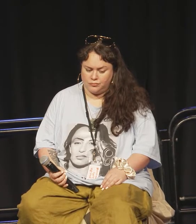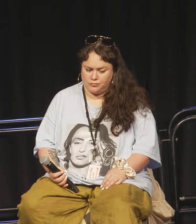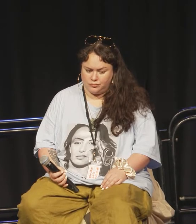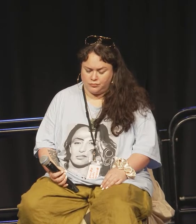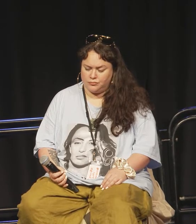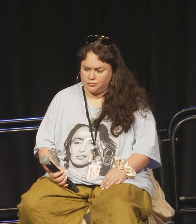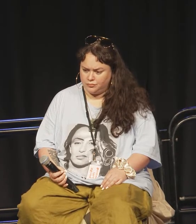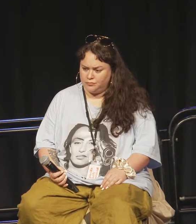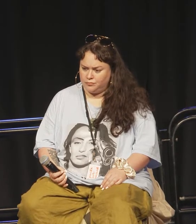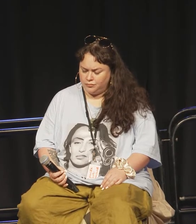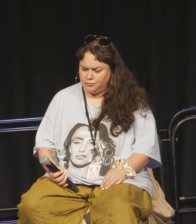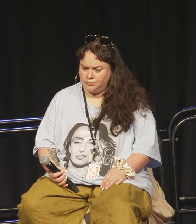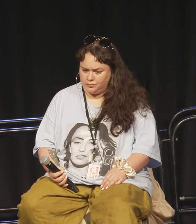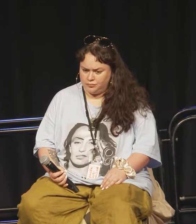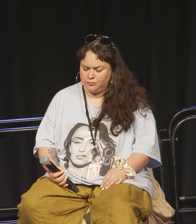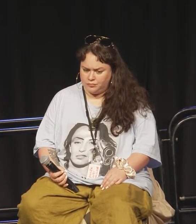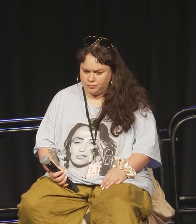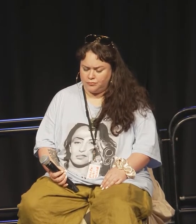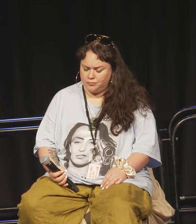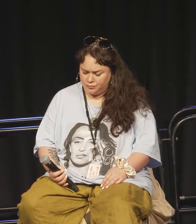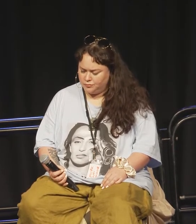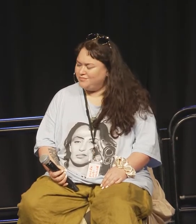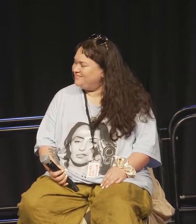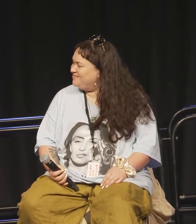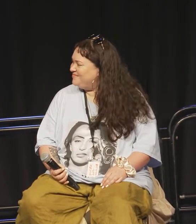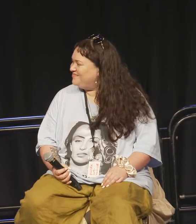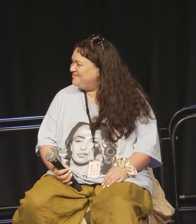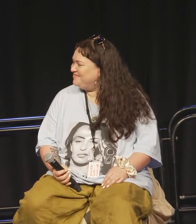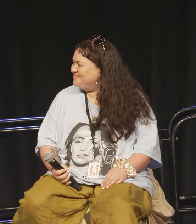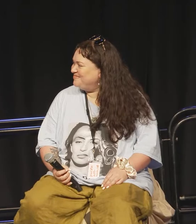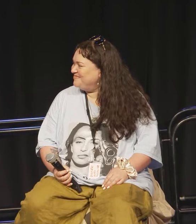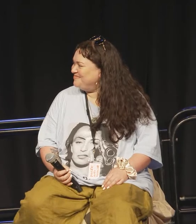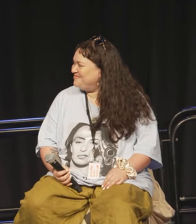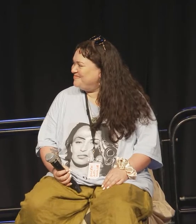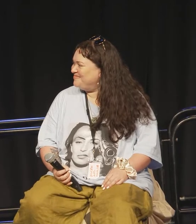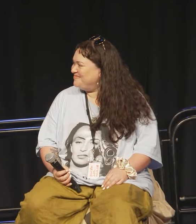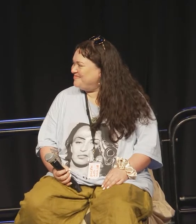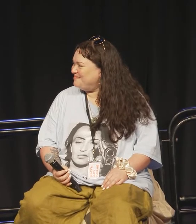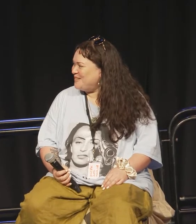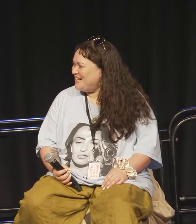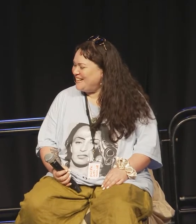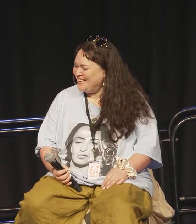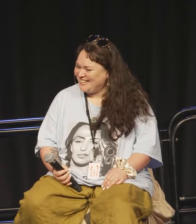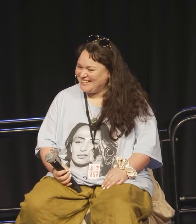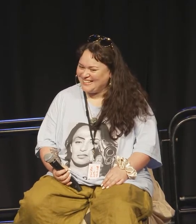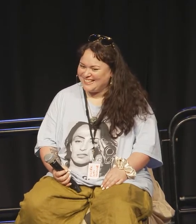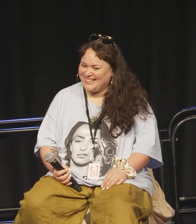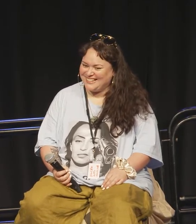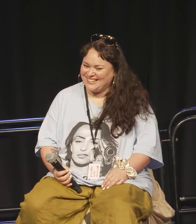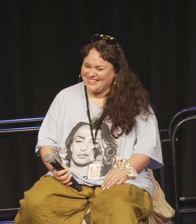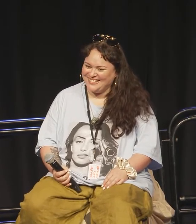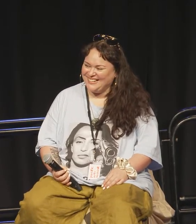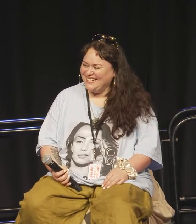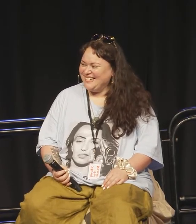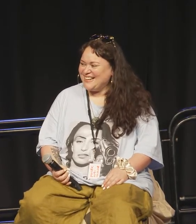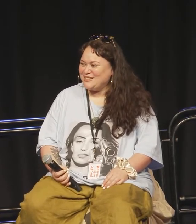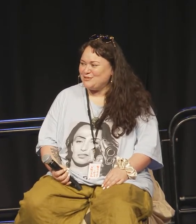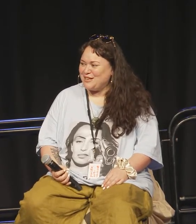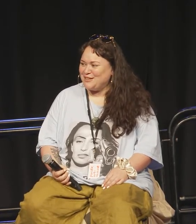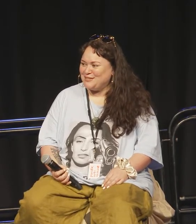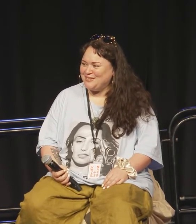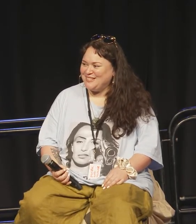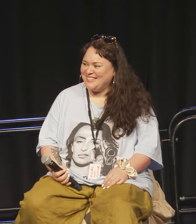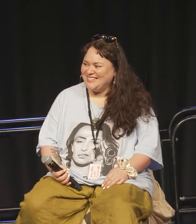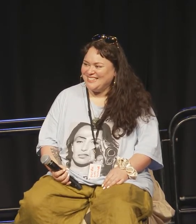was two years ago registered properly last year so we charged GST yay fun times but uh oh it's difficult you know